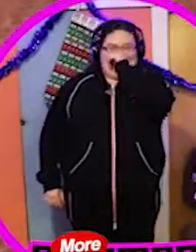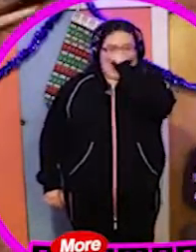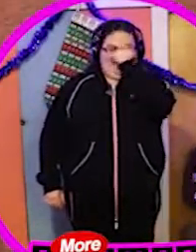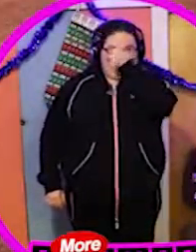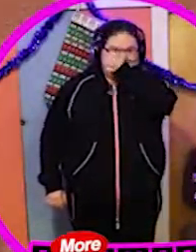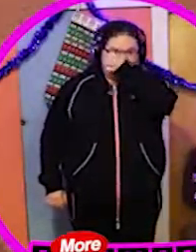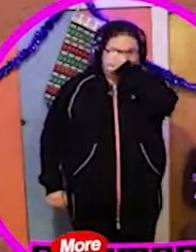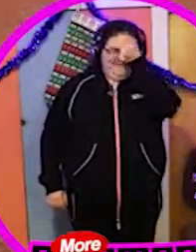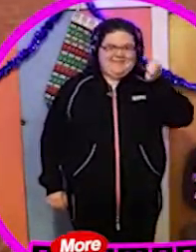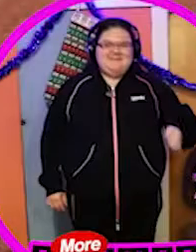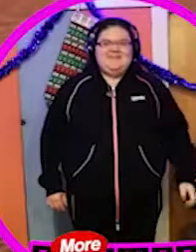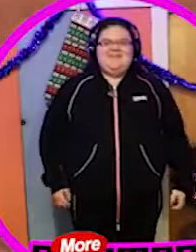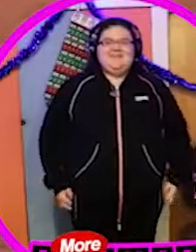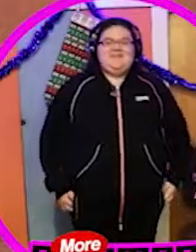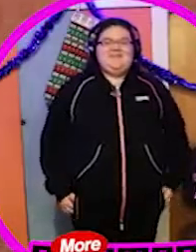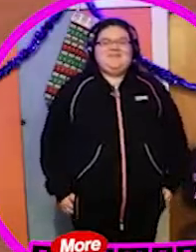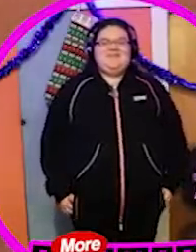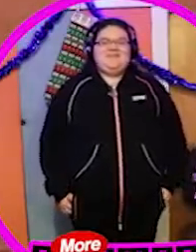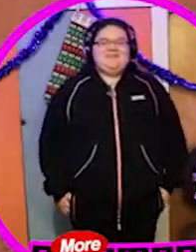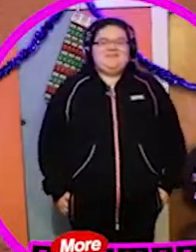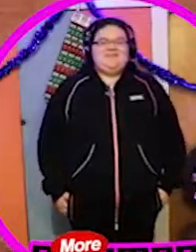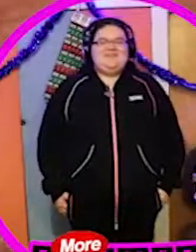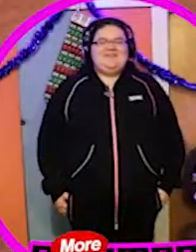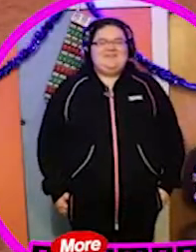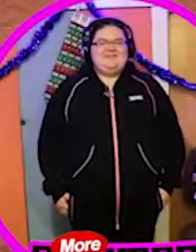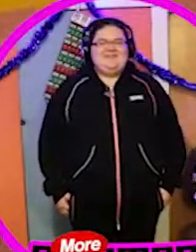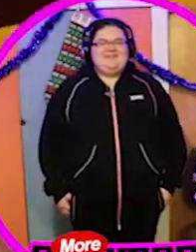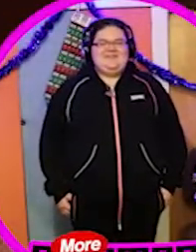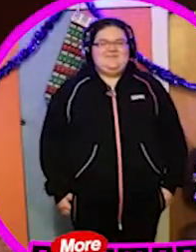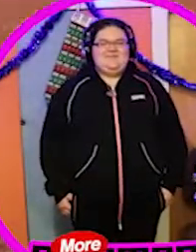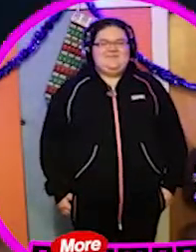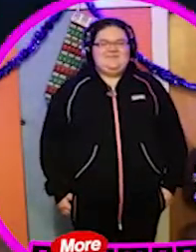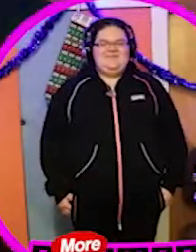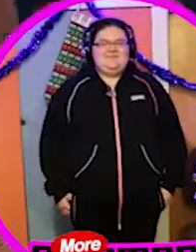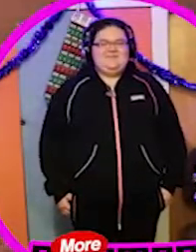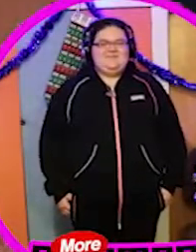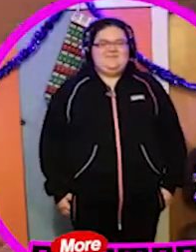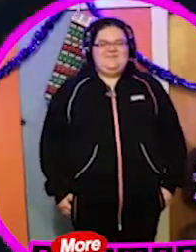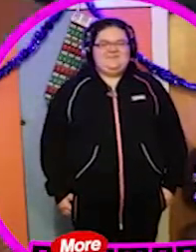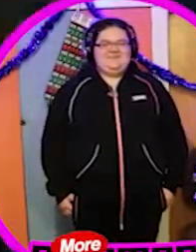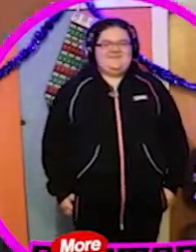bro, you can. Oh, my bro, God. Stop hitting me. Right, left. Wait,